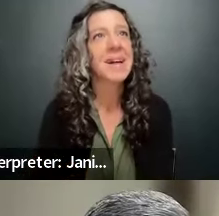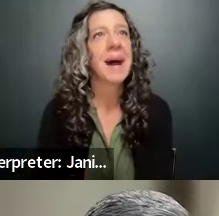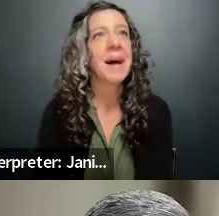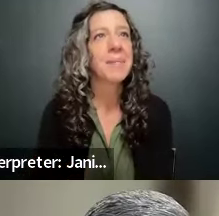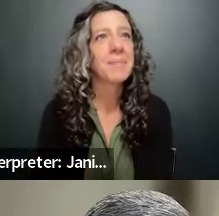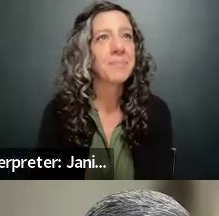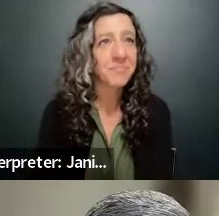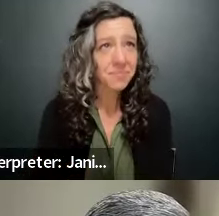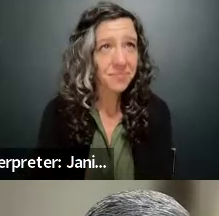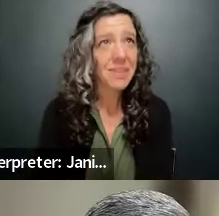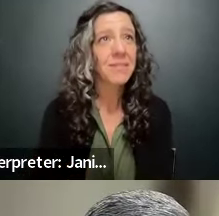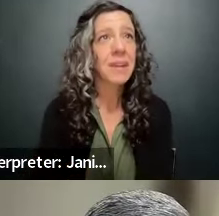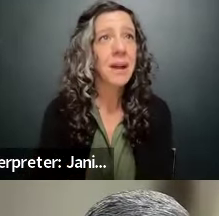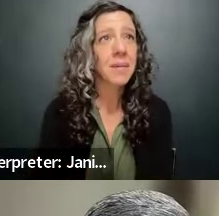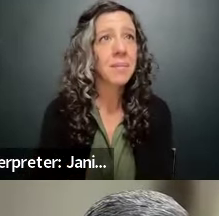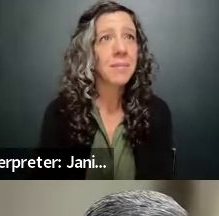ASL.